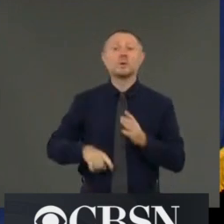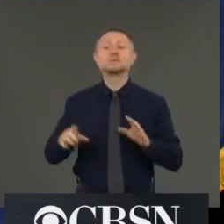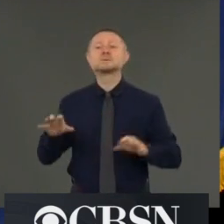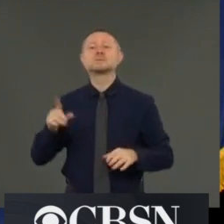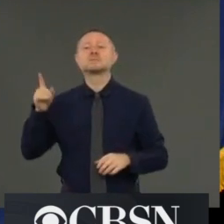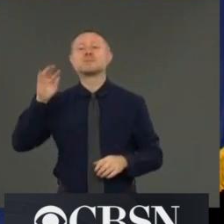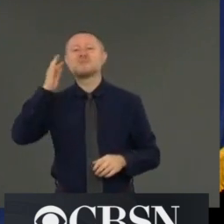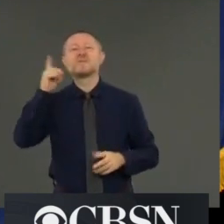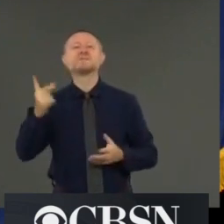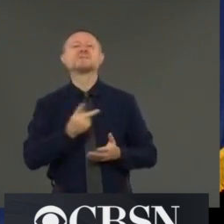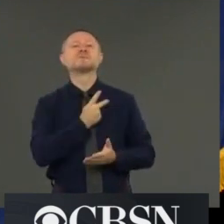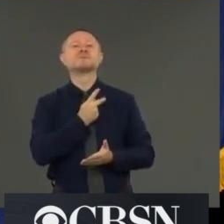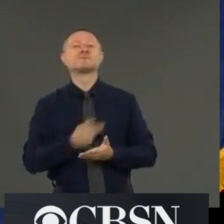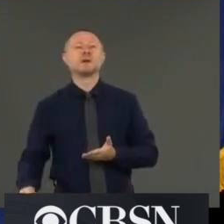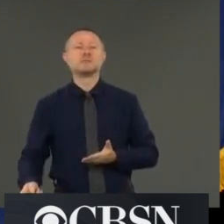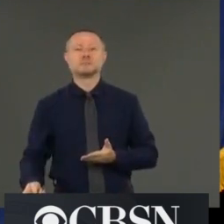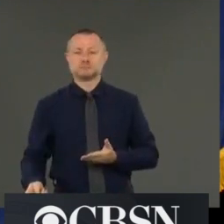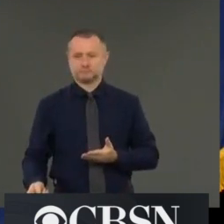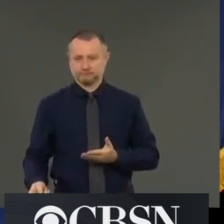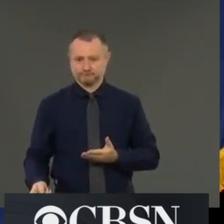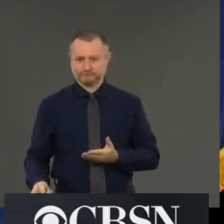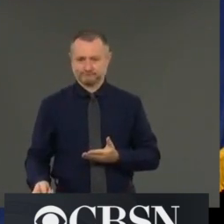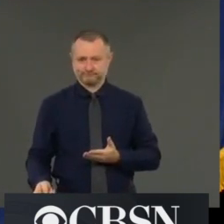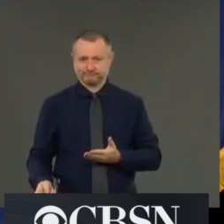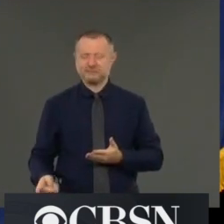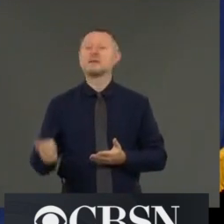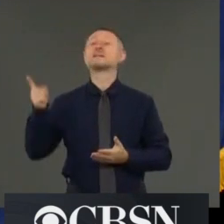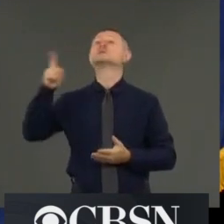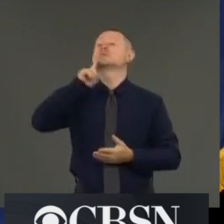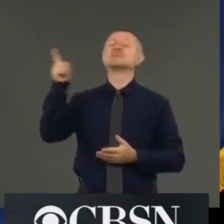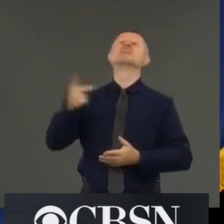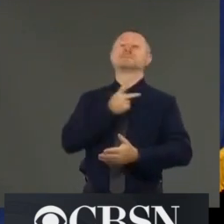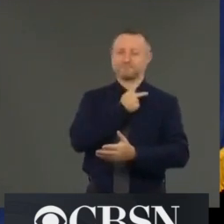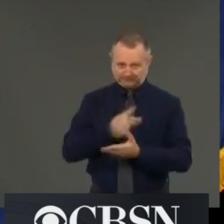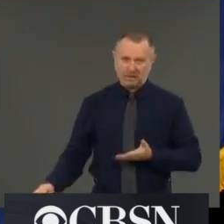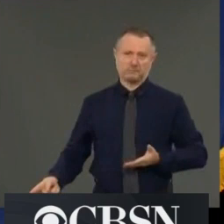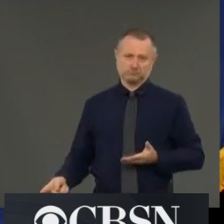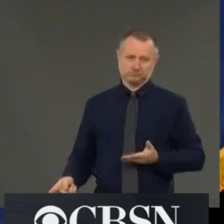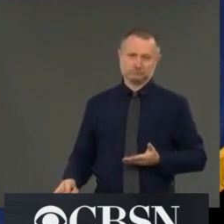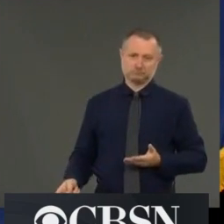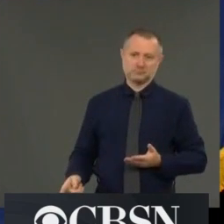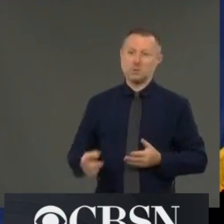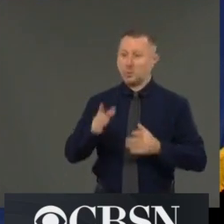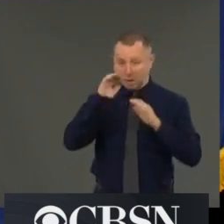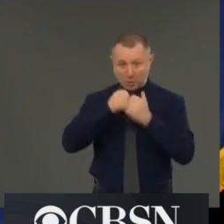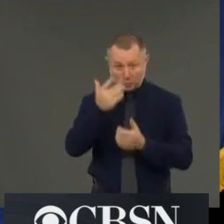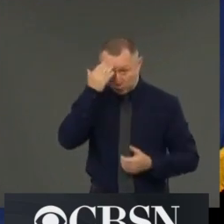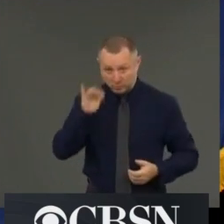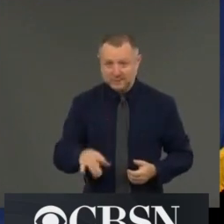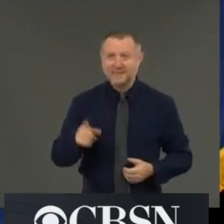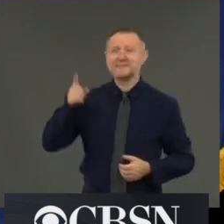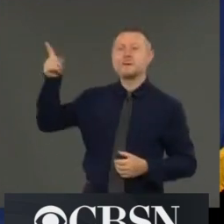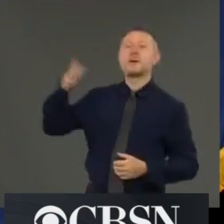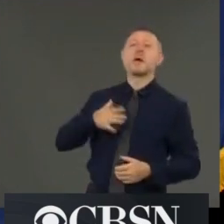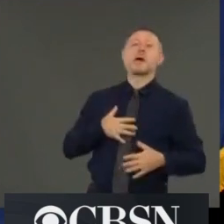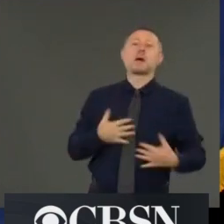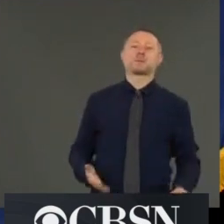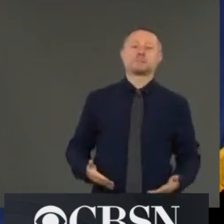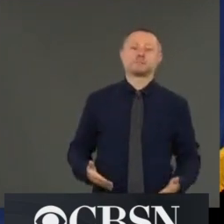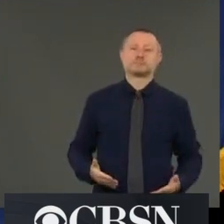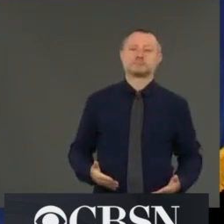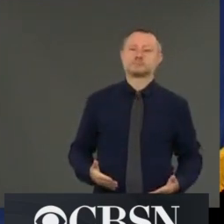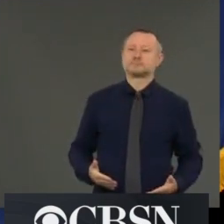failed. They failed. You know how you know that? They admitted it.